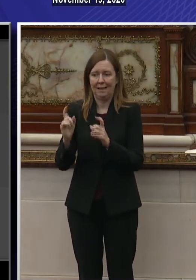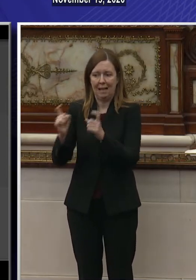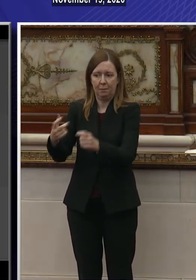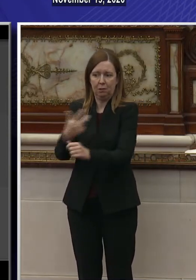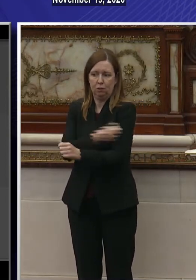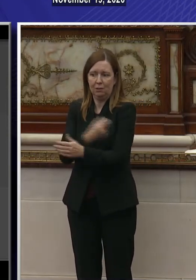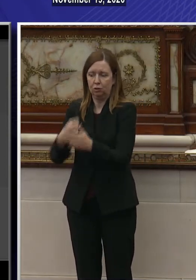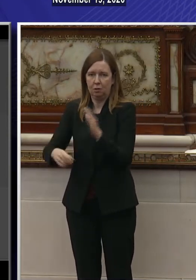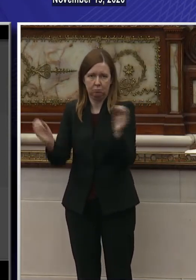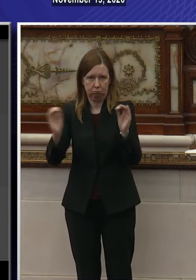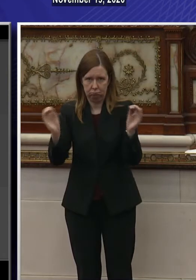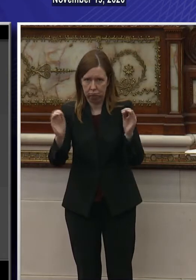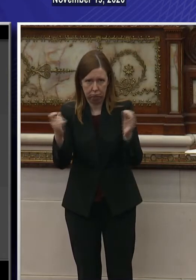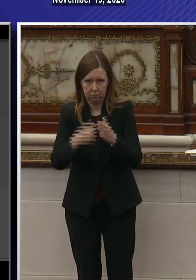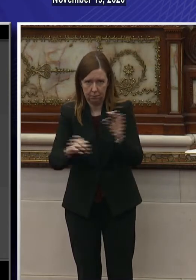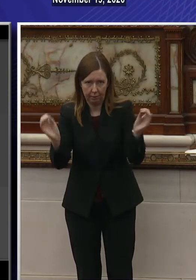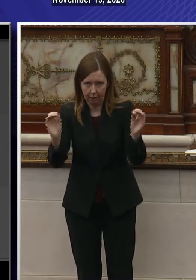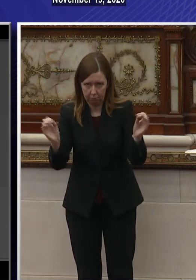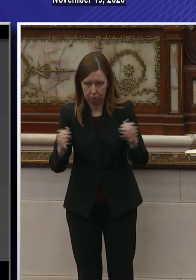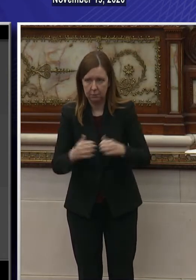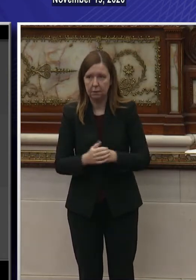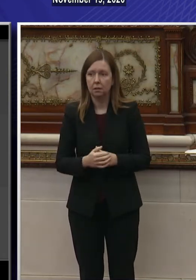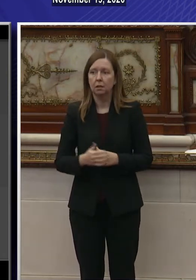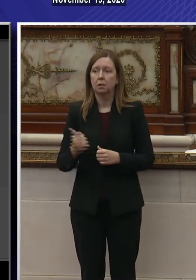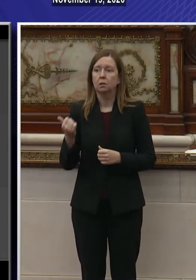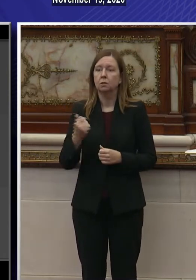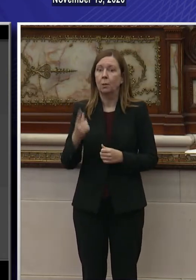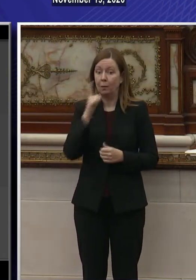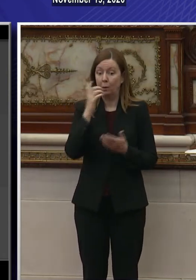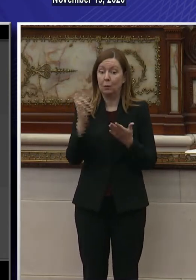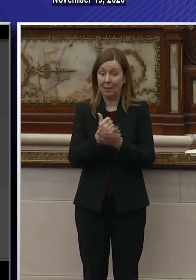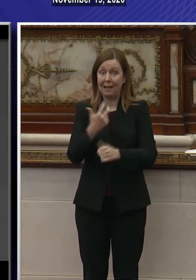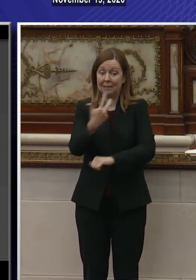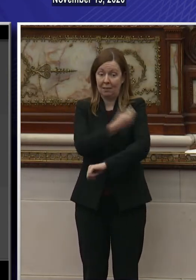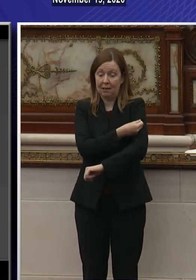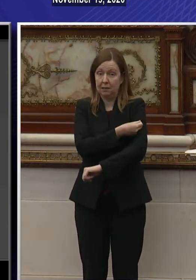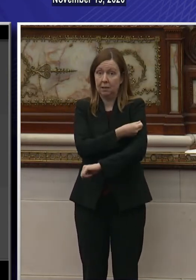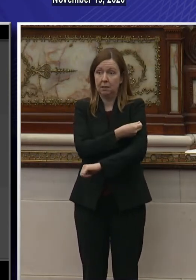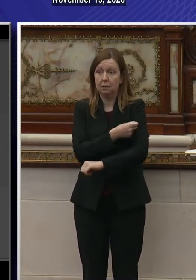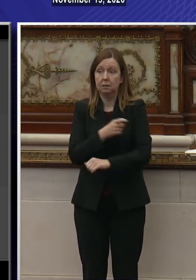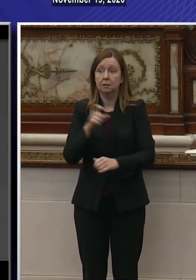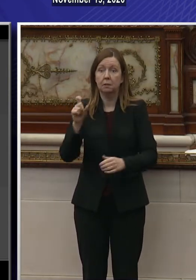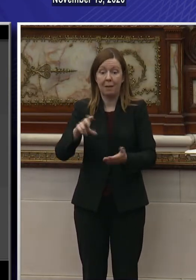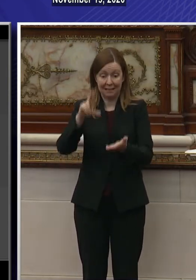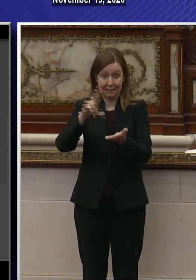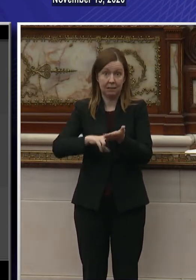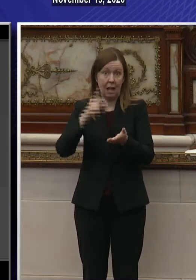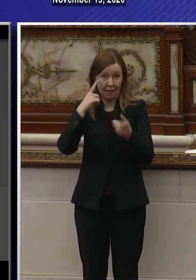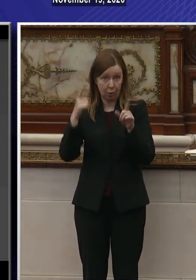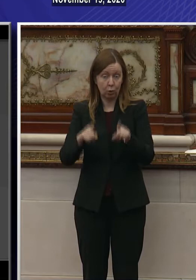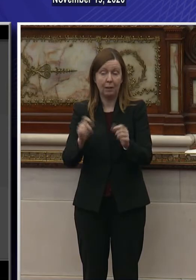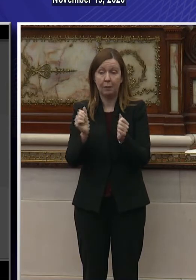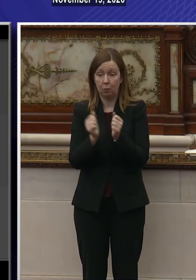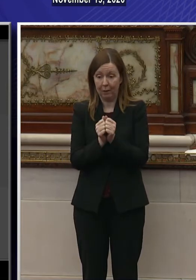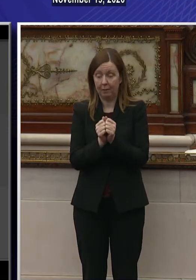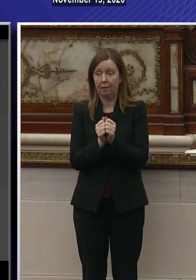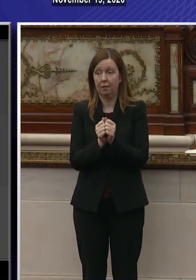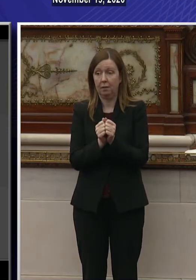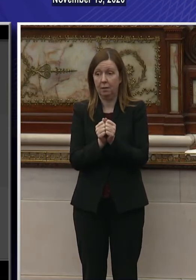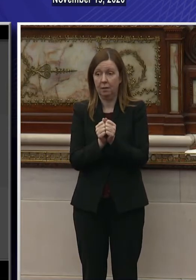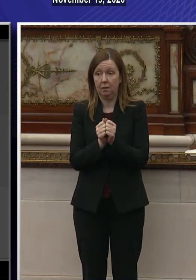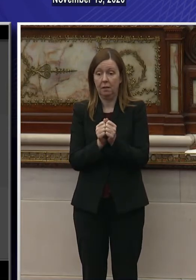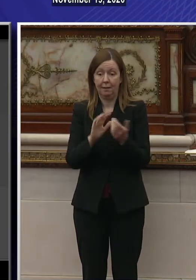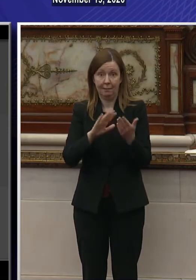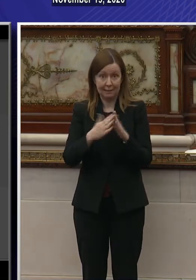administration charge. So anyone who is to receive this vaccine has to sign an agreement with